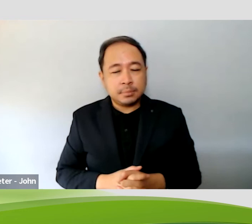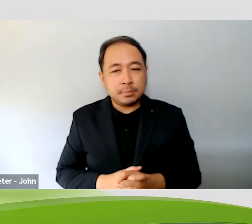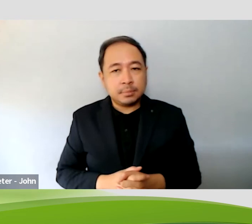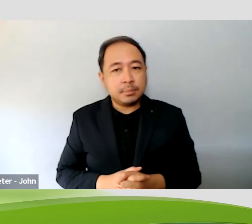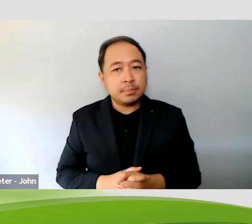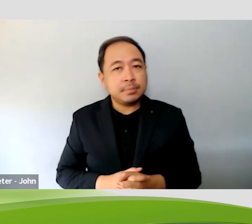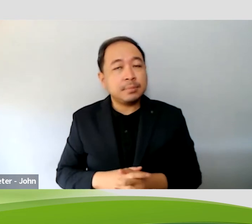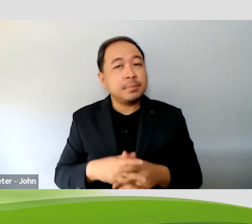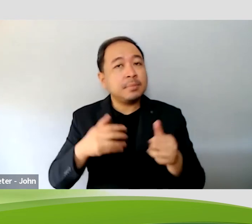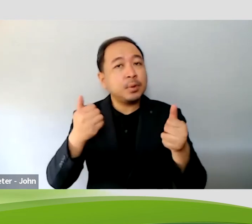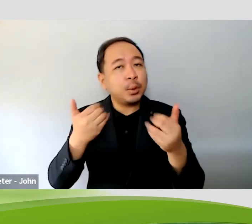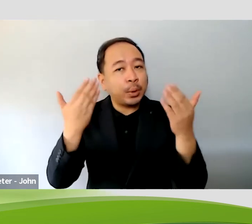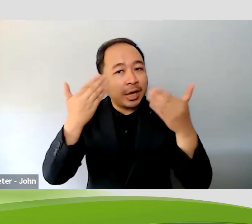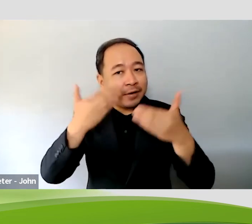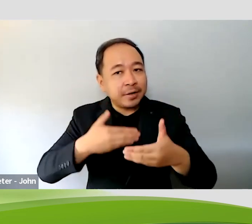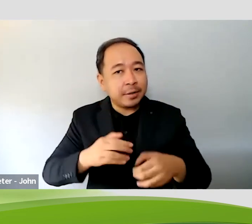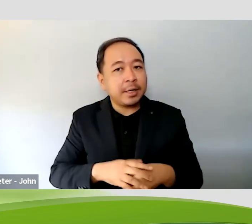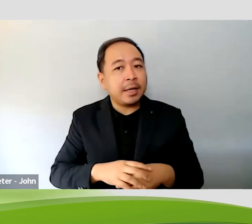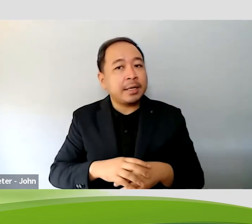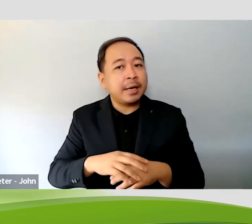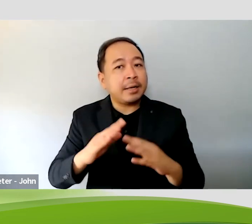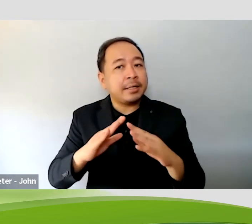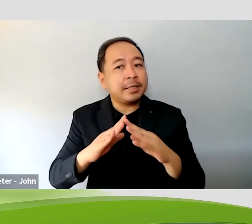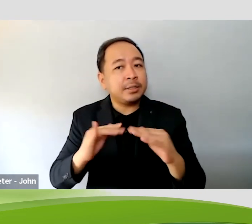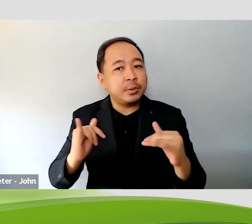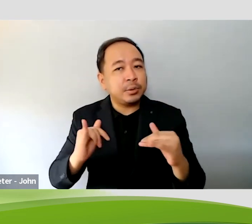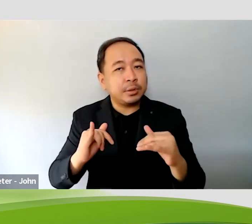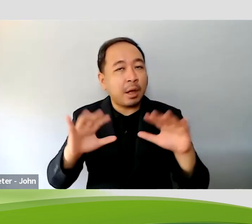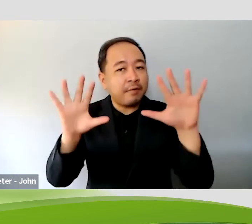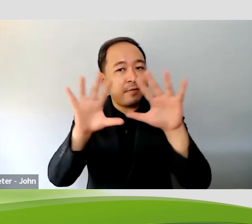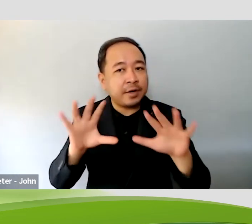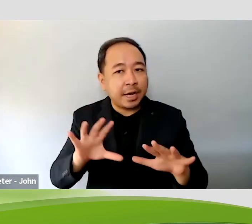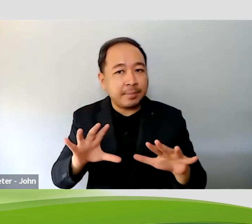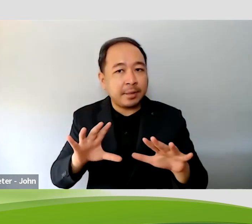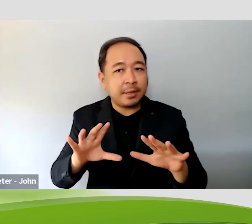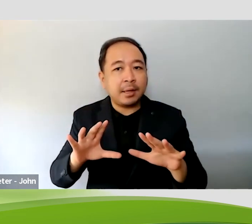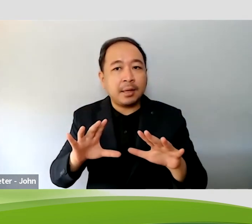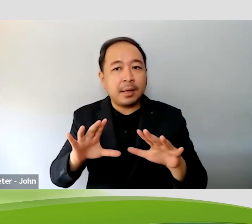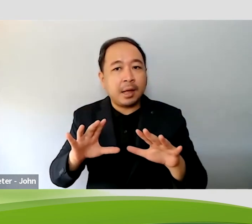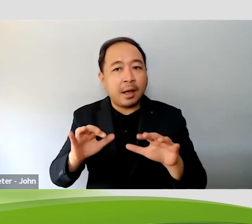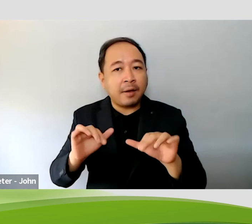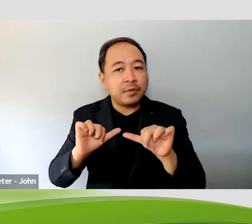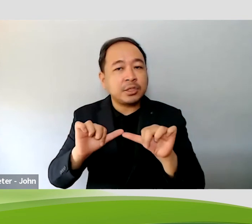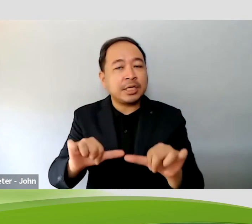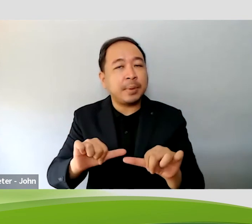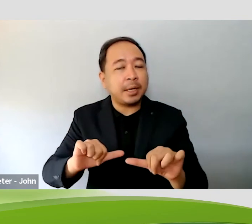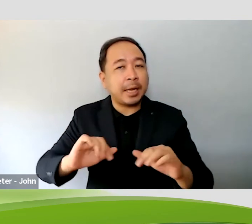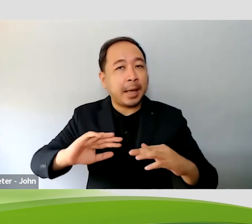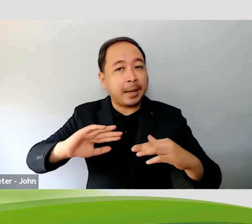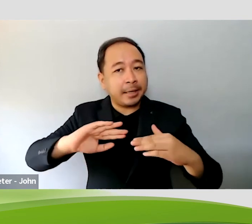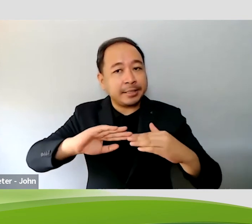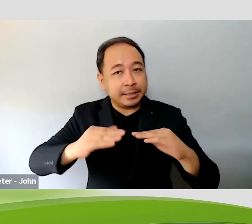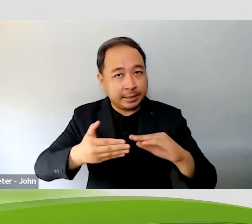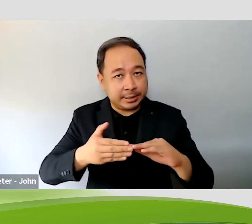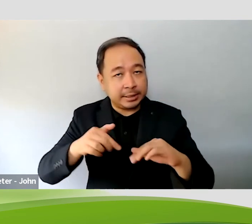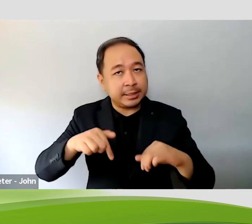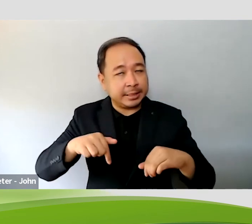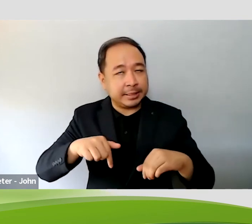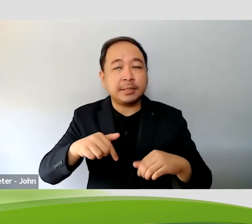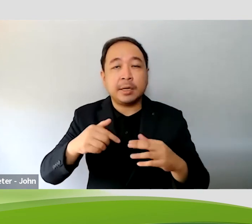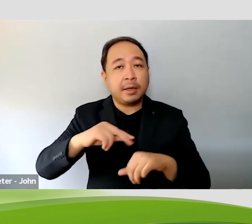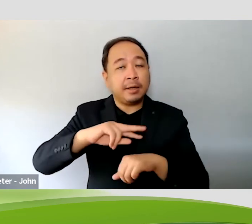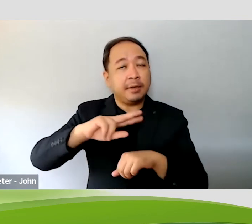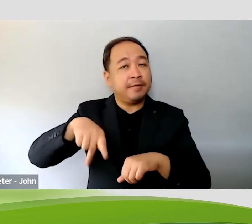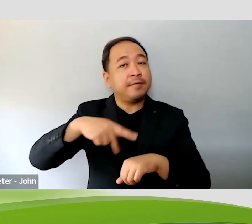Good afternoon. The Institute for Climate and Sustainable Cities, an international climate and energy group based here in Manila, believes